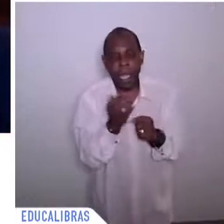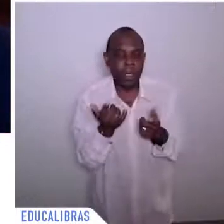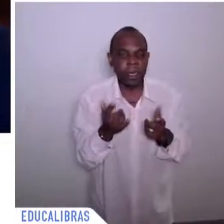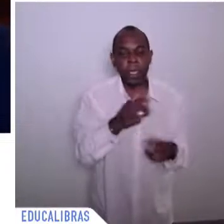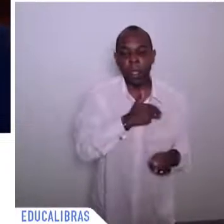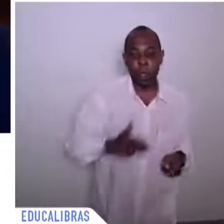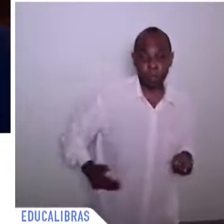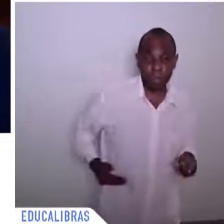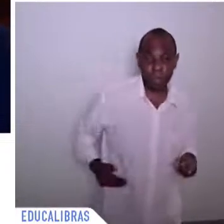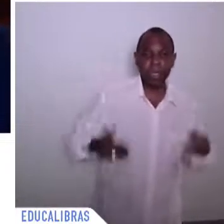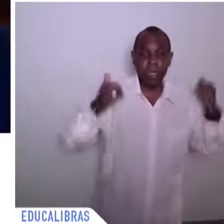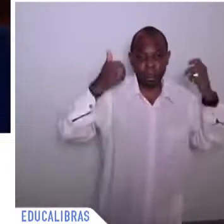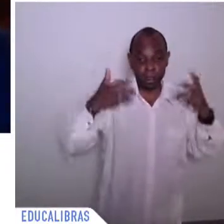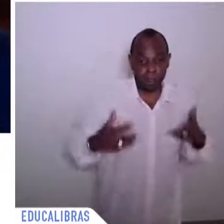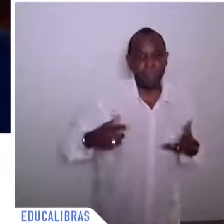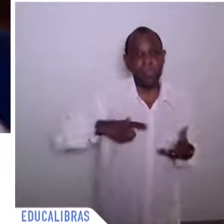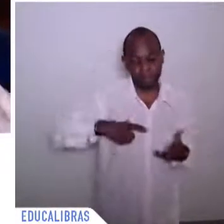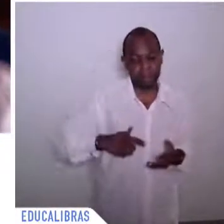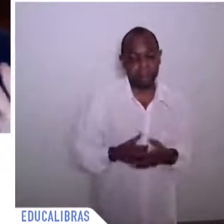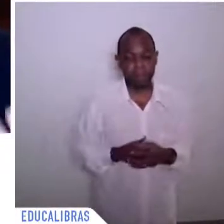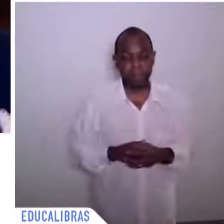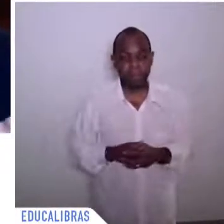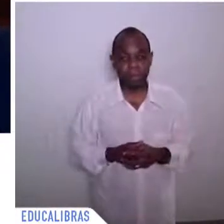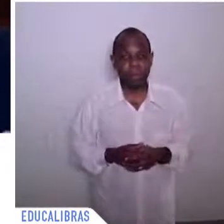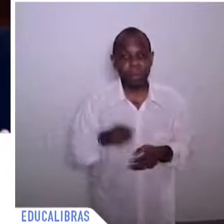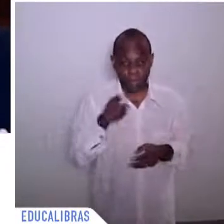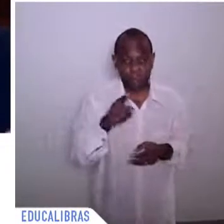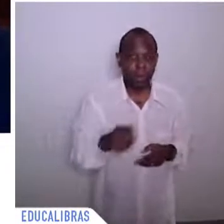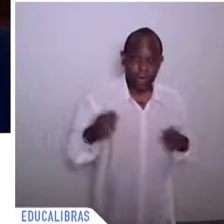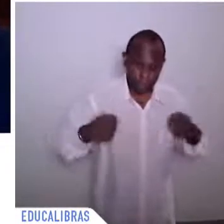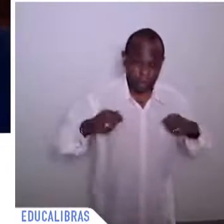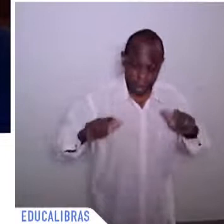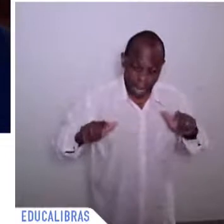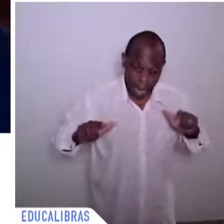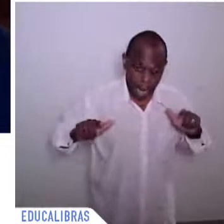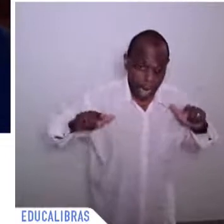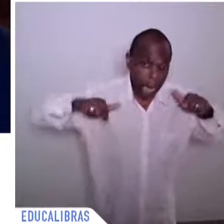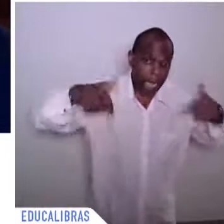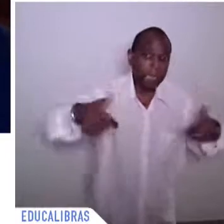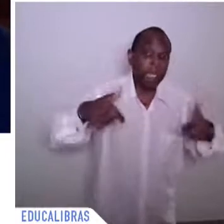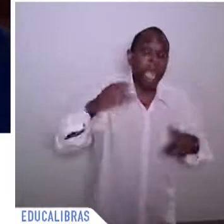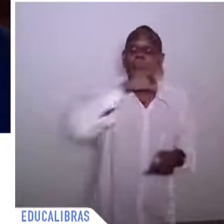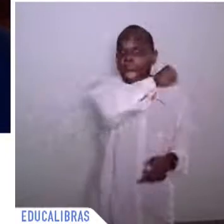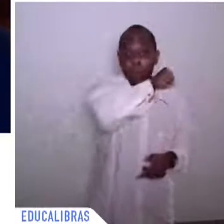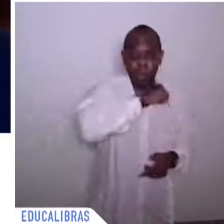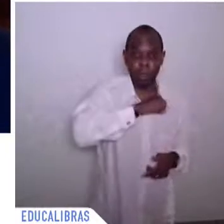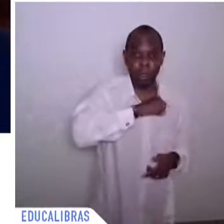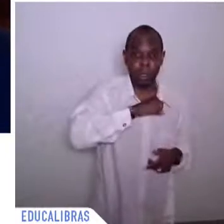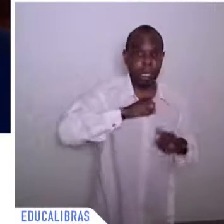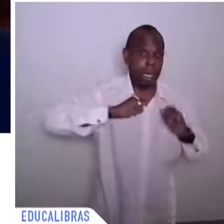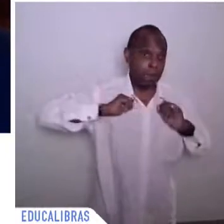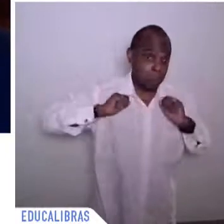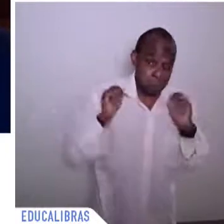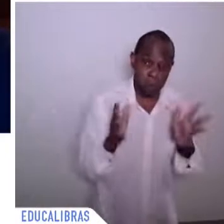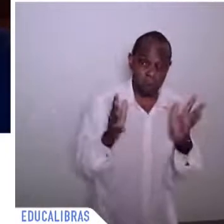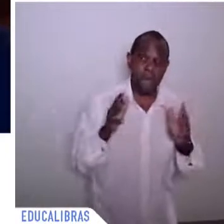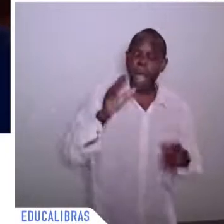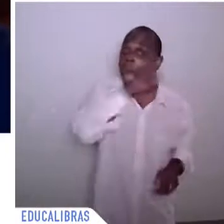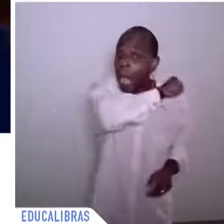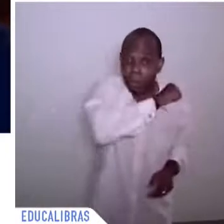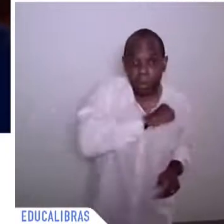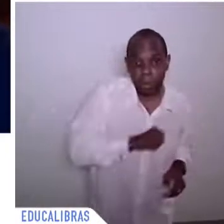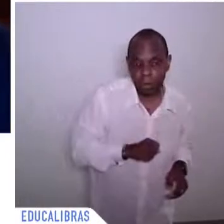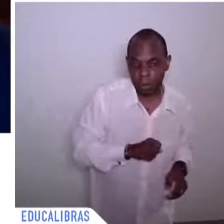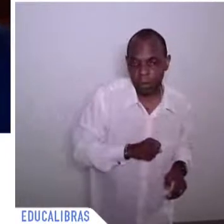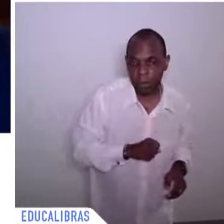media, as Minister said? How do you do this real-time politics, reacting